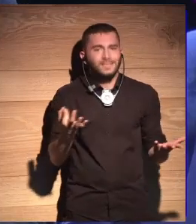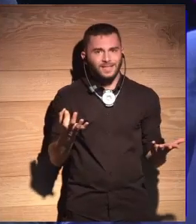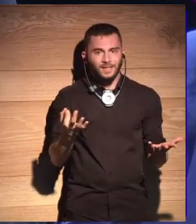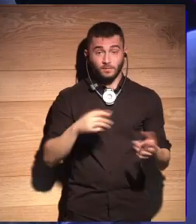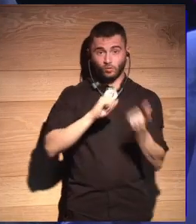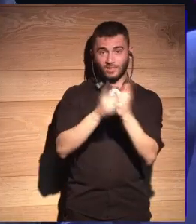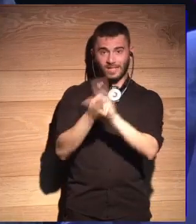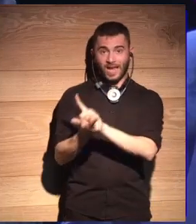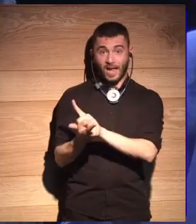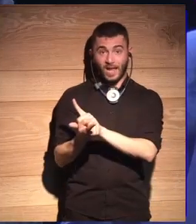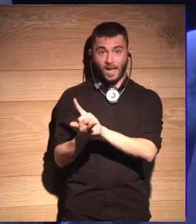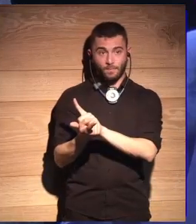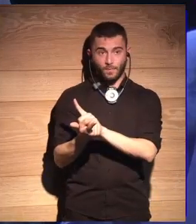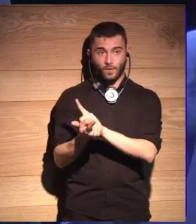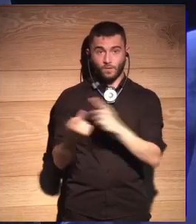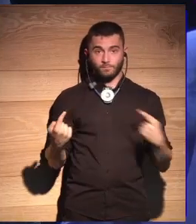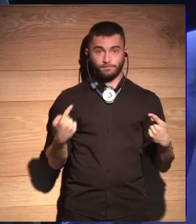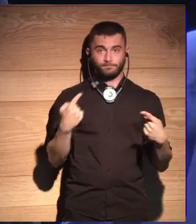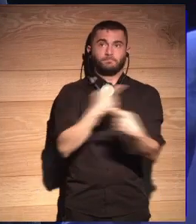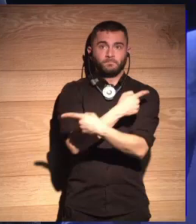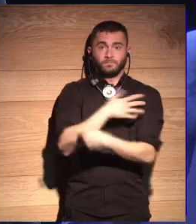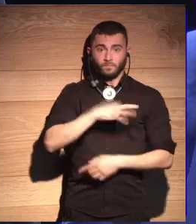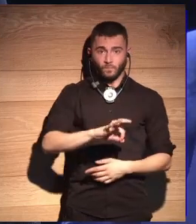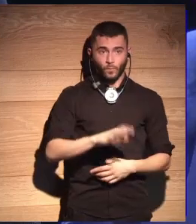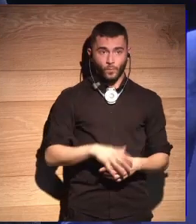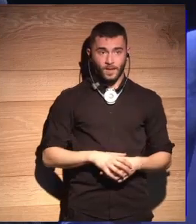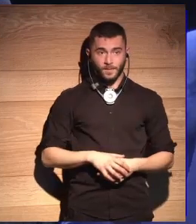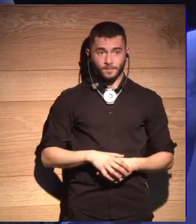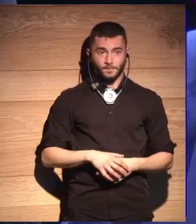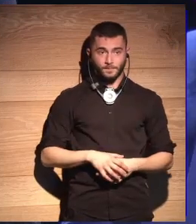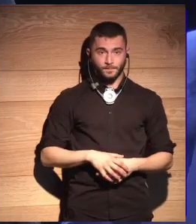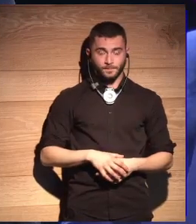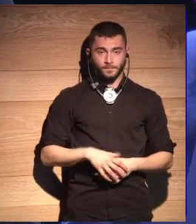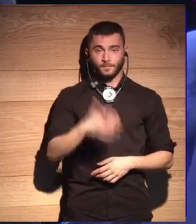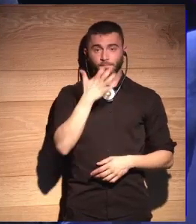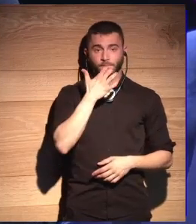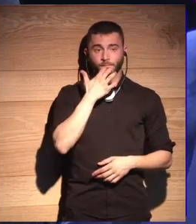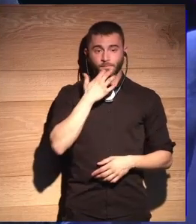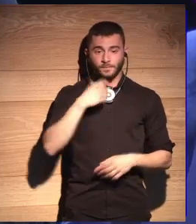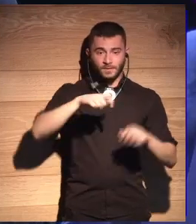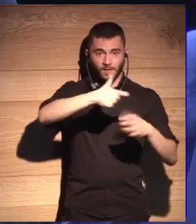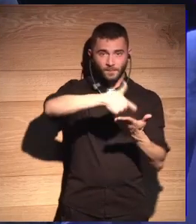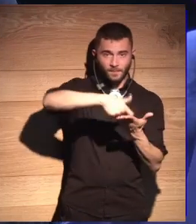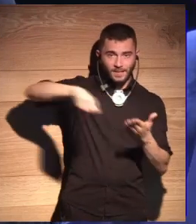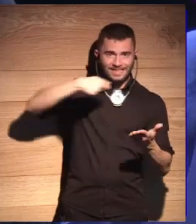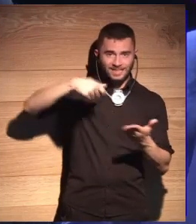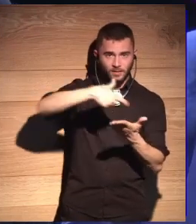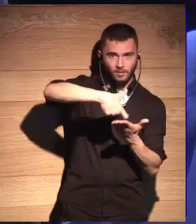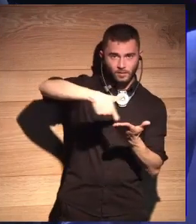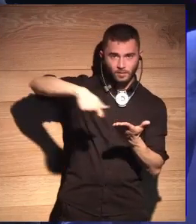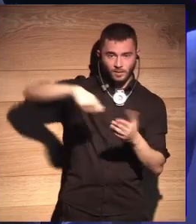just tell me. But those changes, I think, cannot be reversed. There's no way back. When